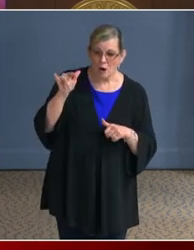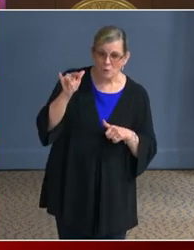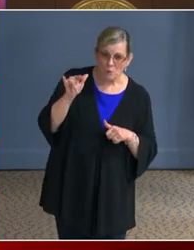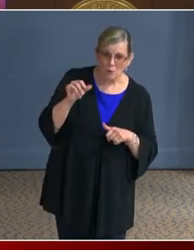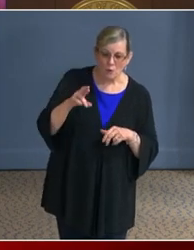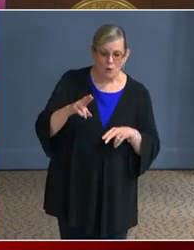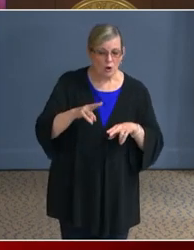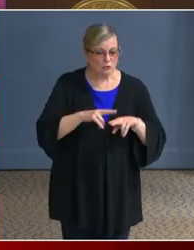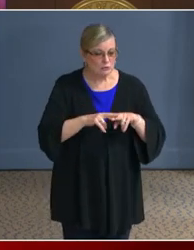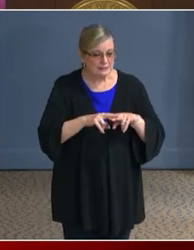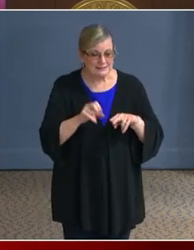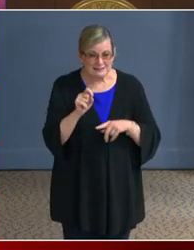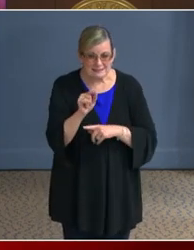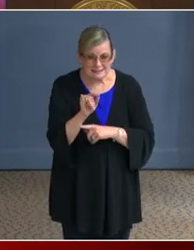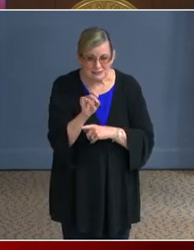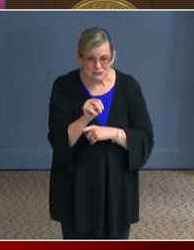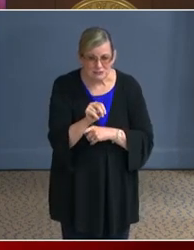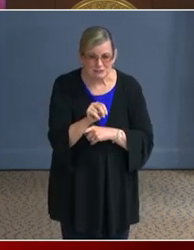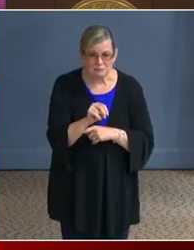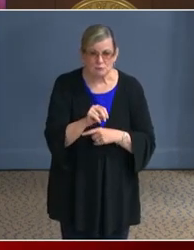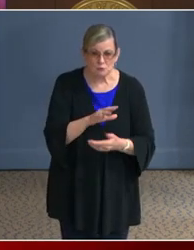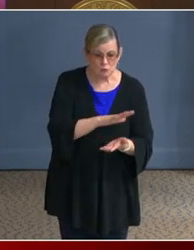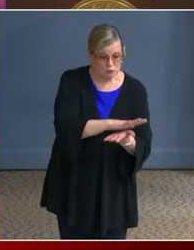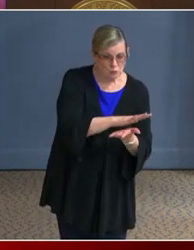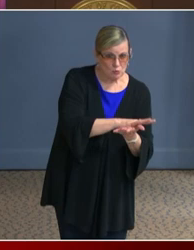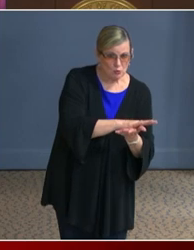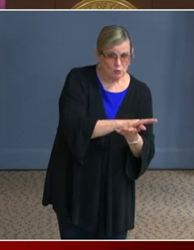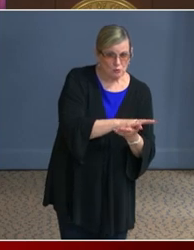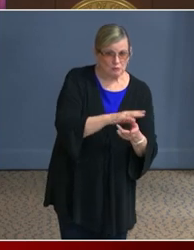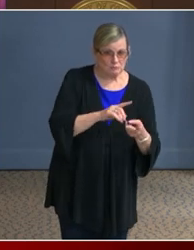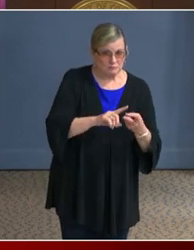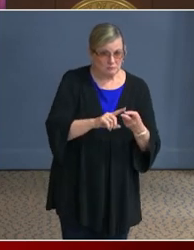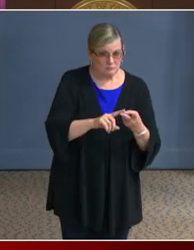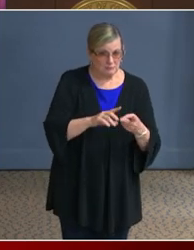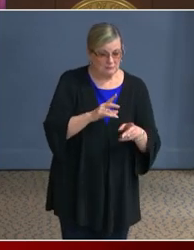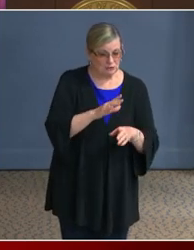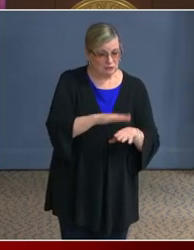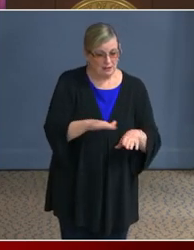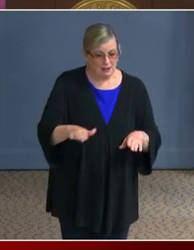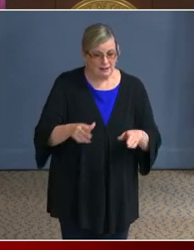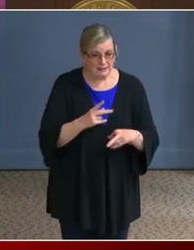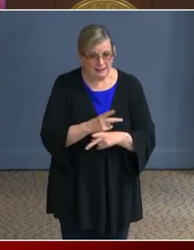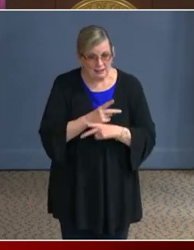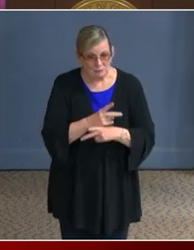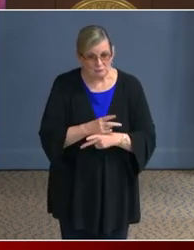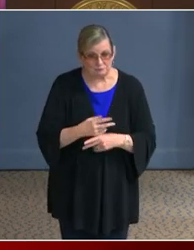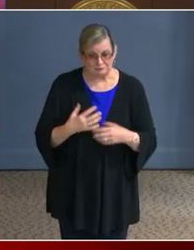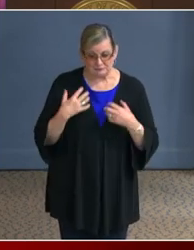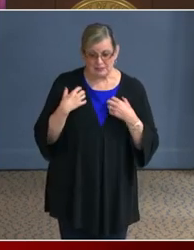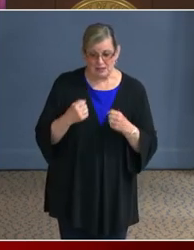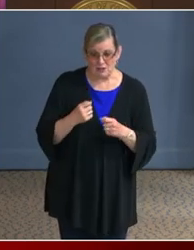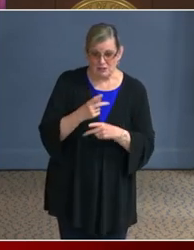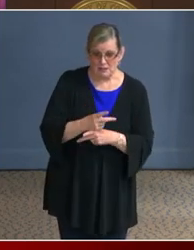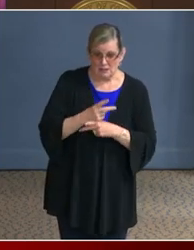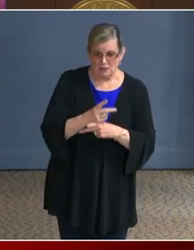station, in schools and at child care facilities, healthcare settings,